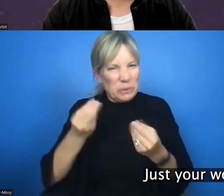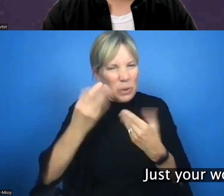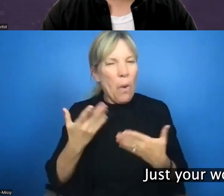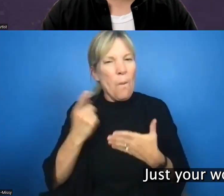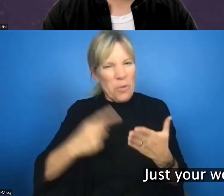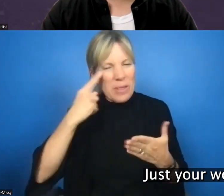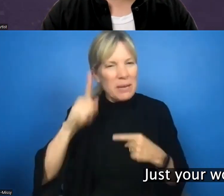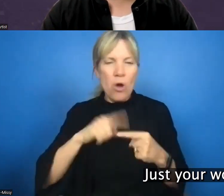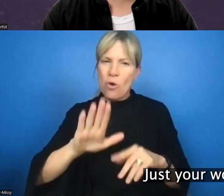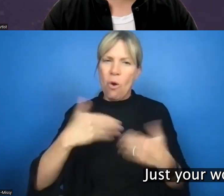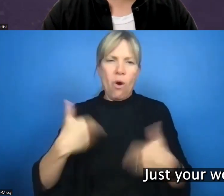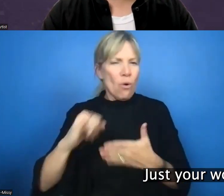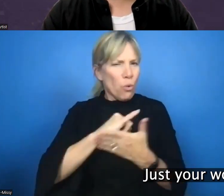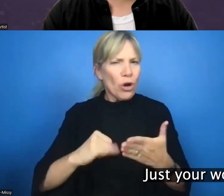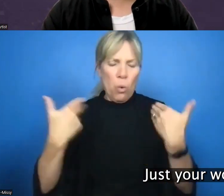Your work is